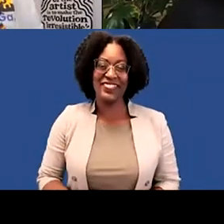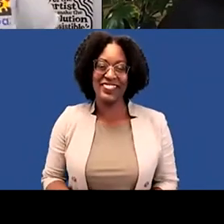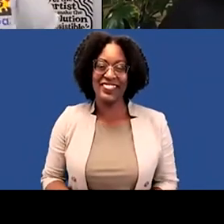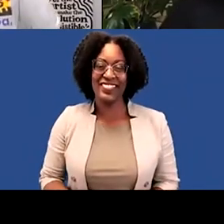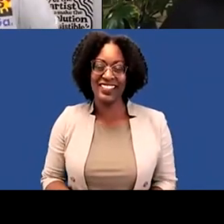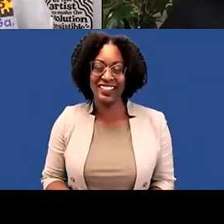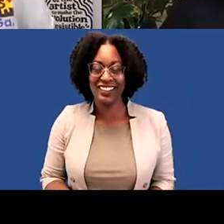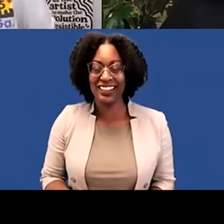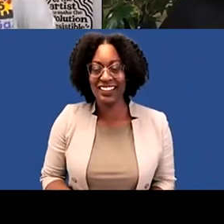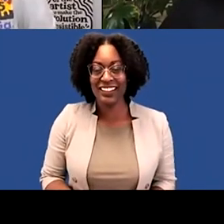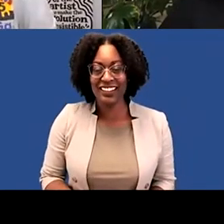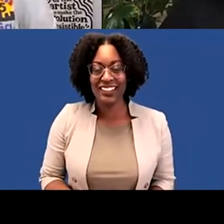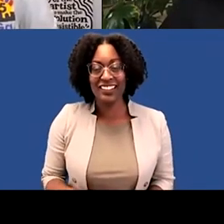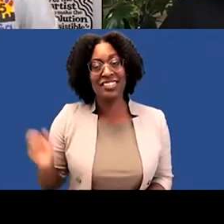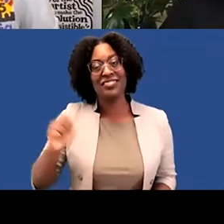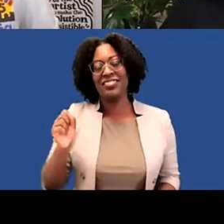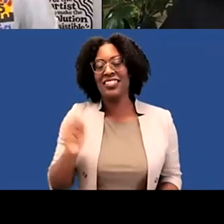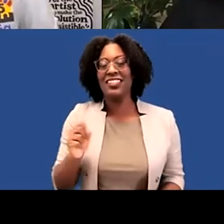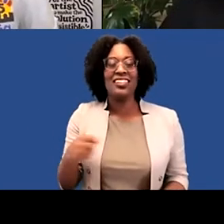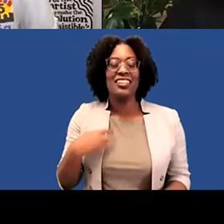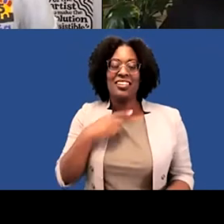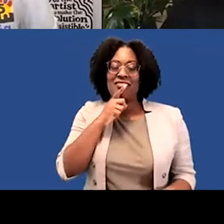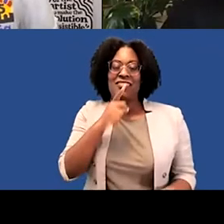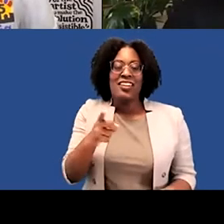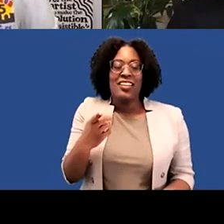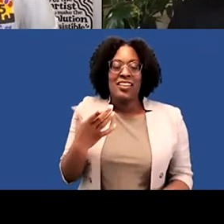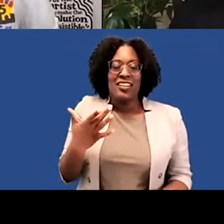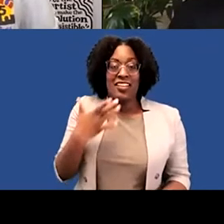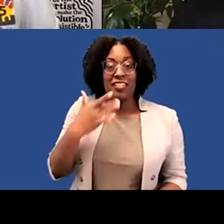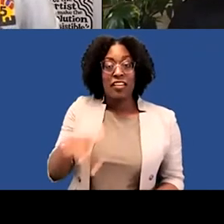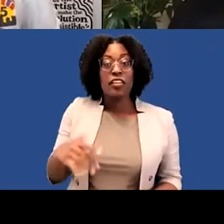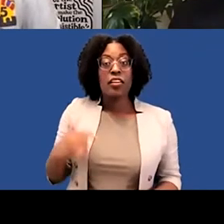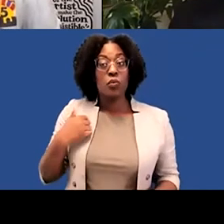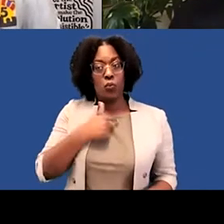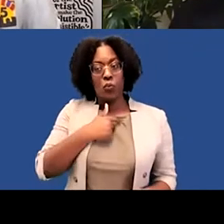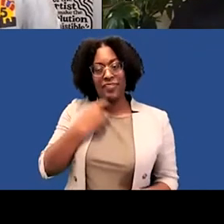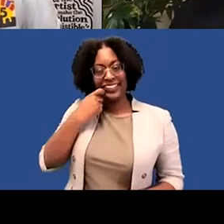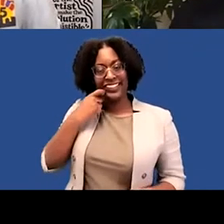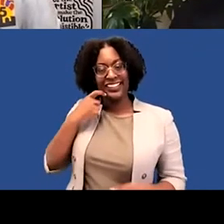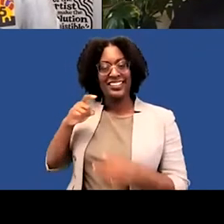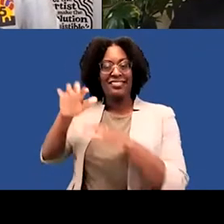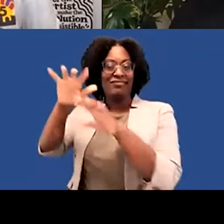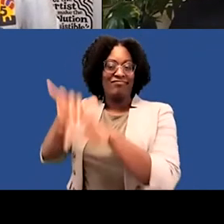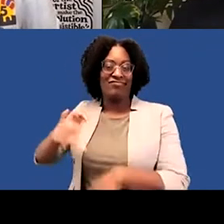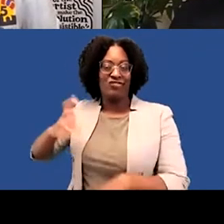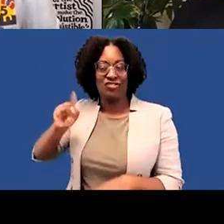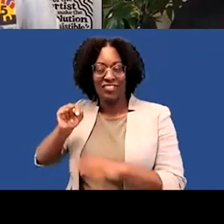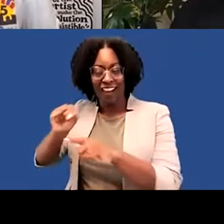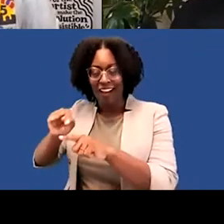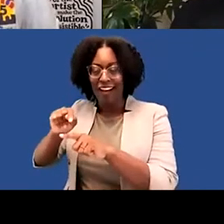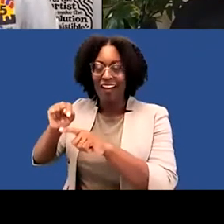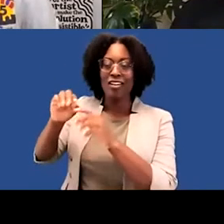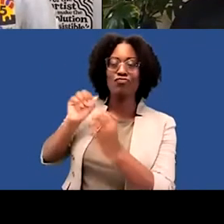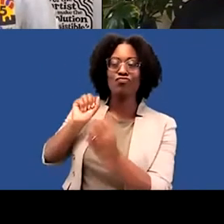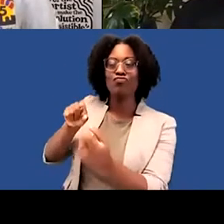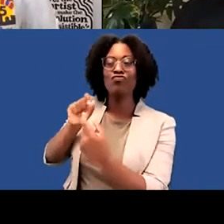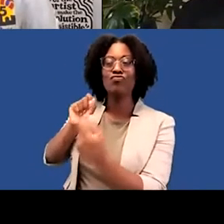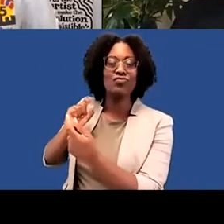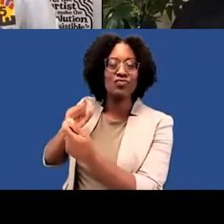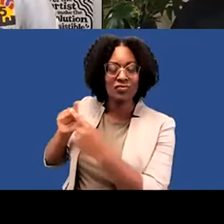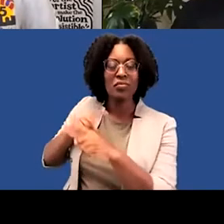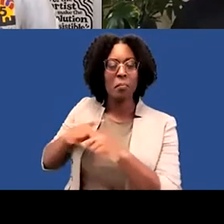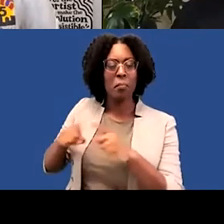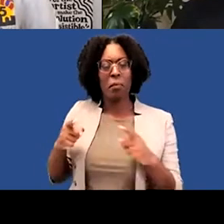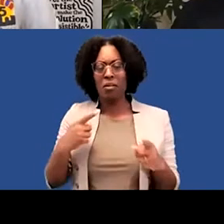It's all too delicious. We were in the chat, and we'll say it again up here, but we are so